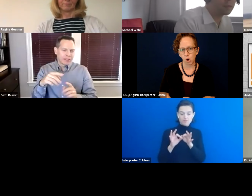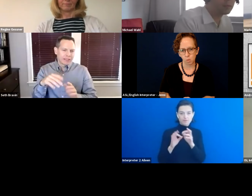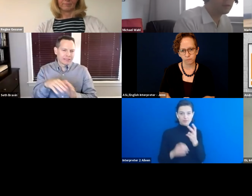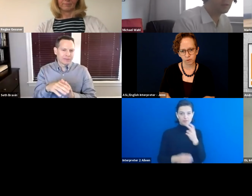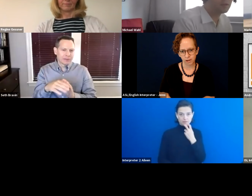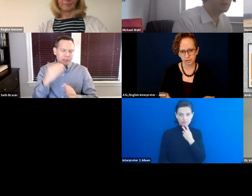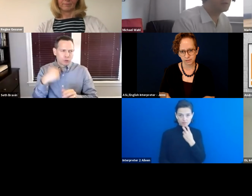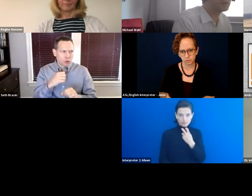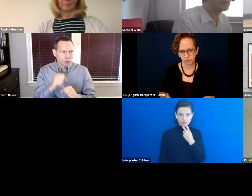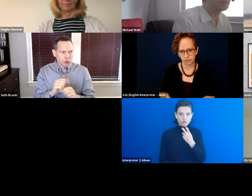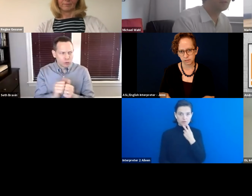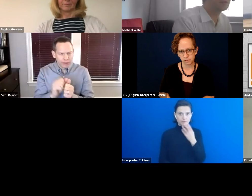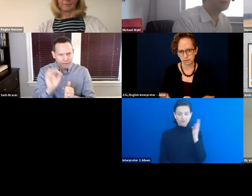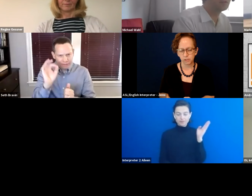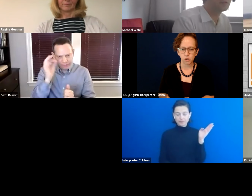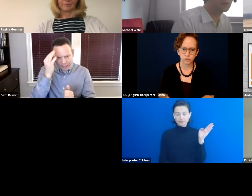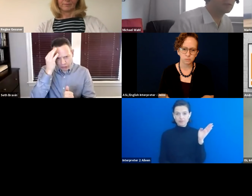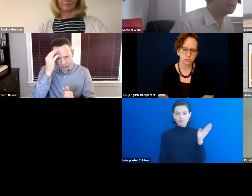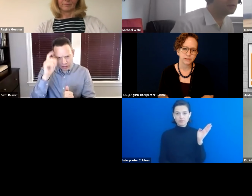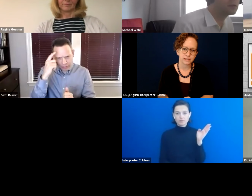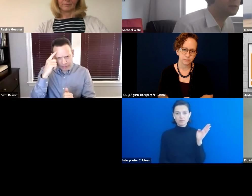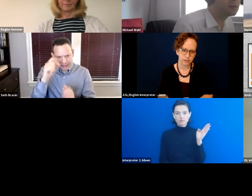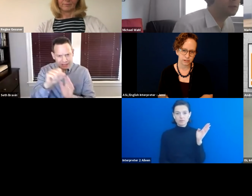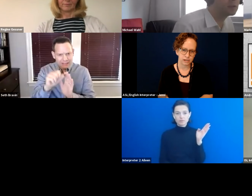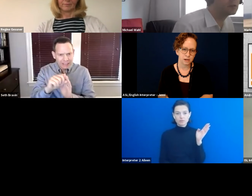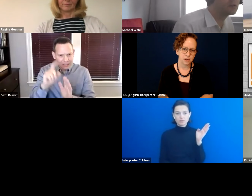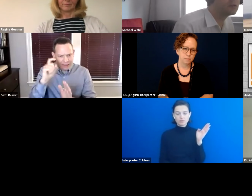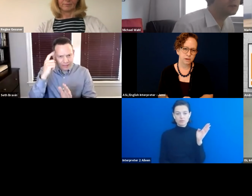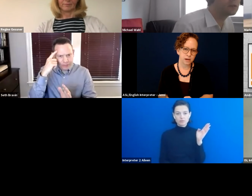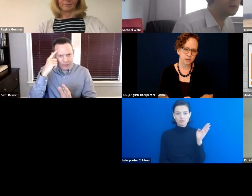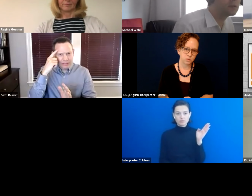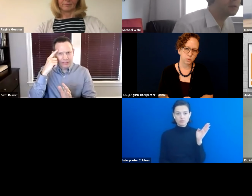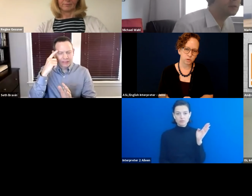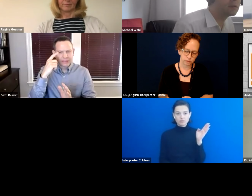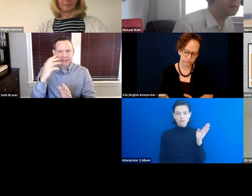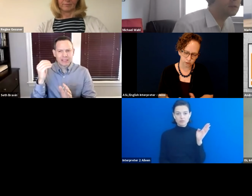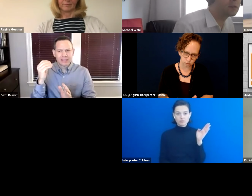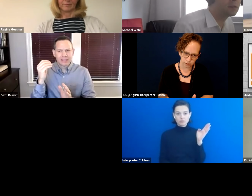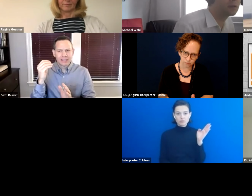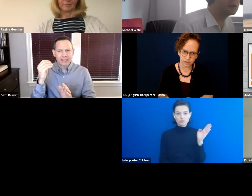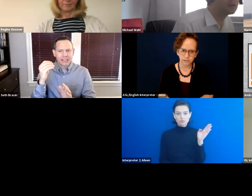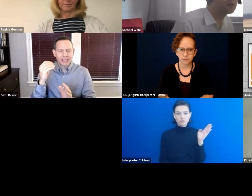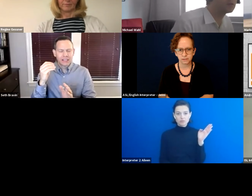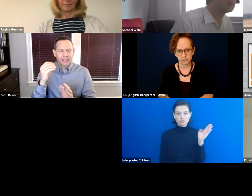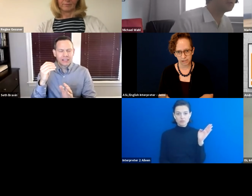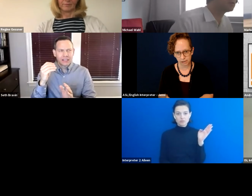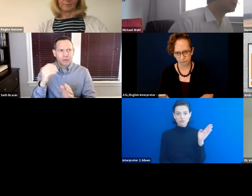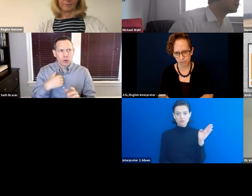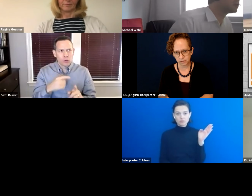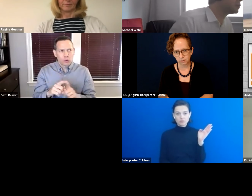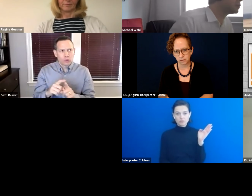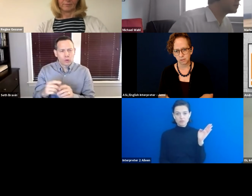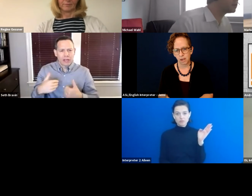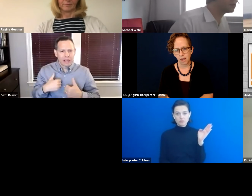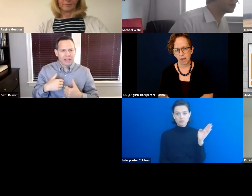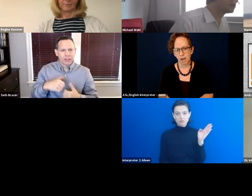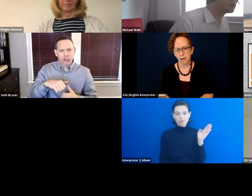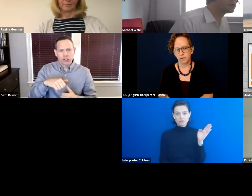right home for us within, you know, T-Mobile accessibility, because we work with the federal governments, the state